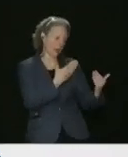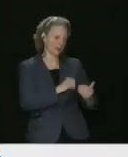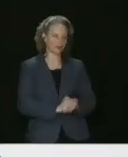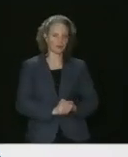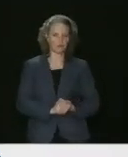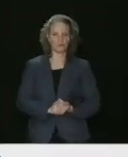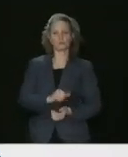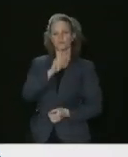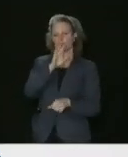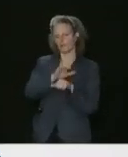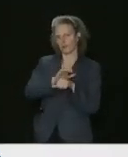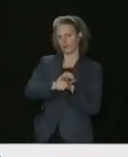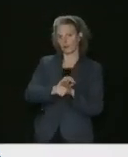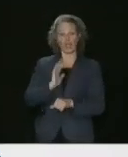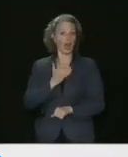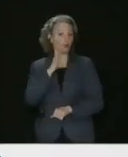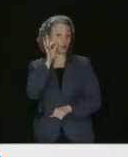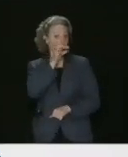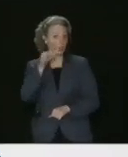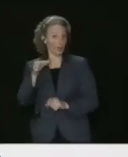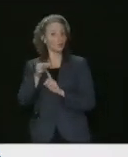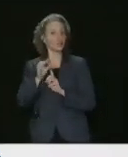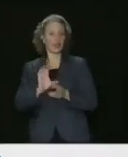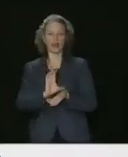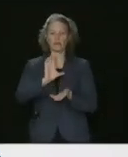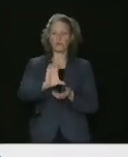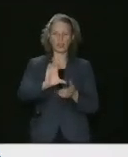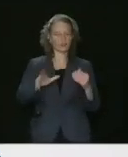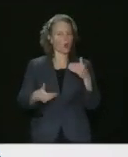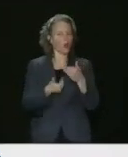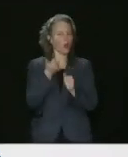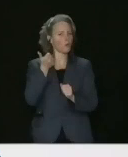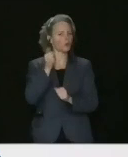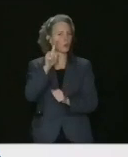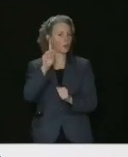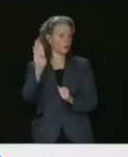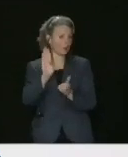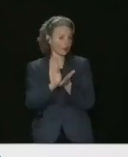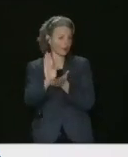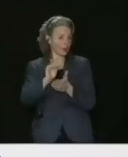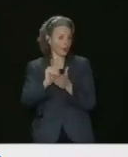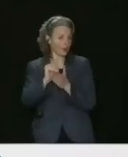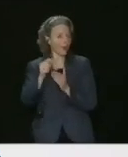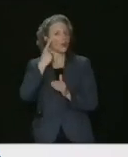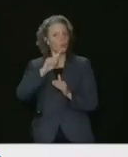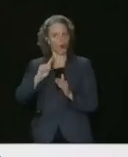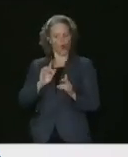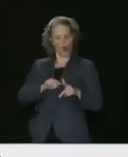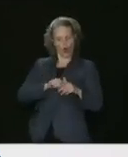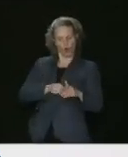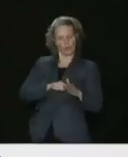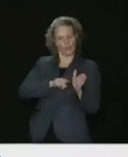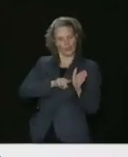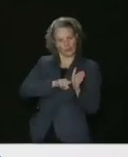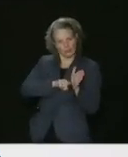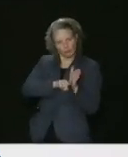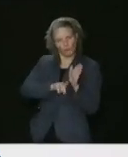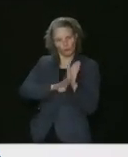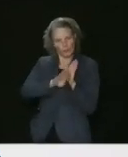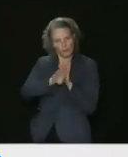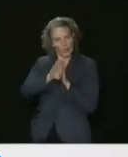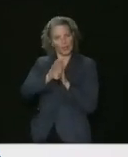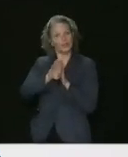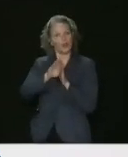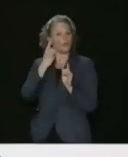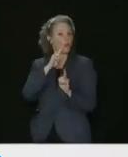Our government invested approximately $1 billion to advance industrial research and development